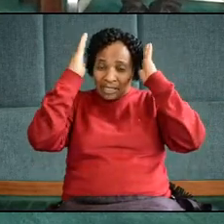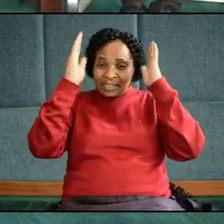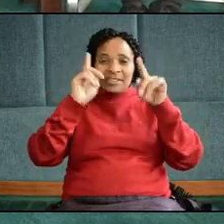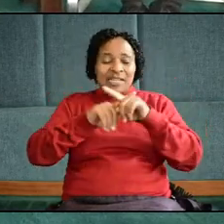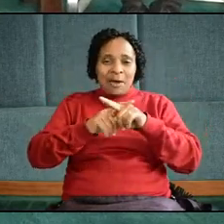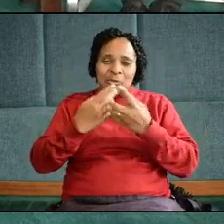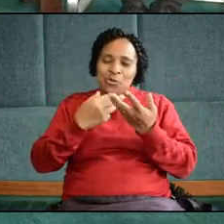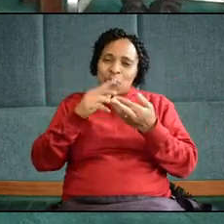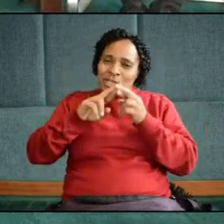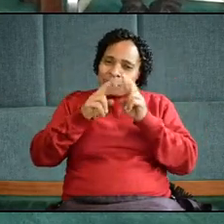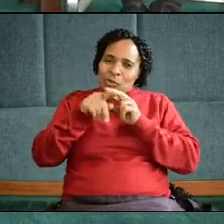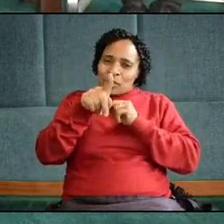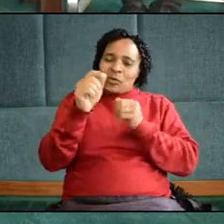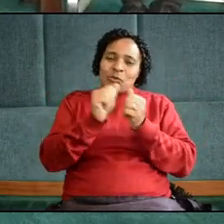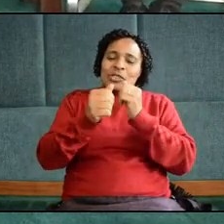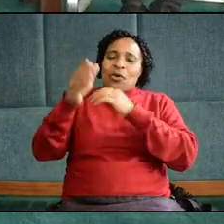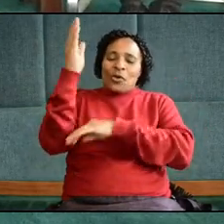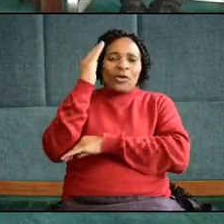lie?